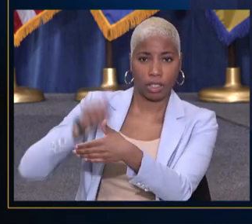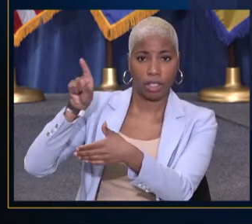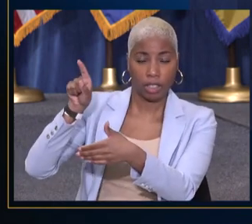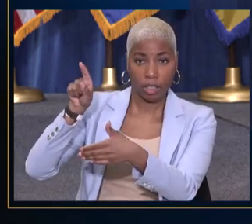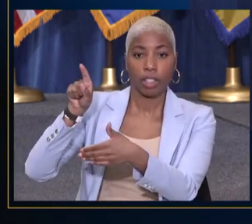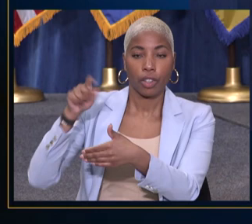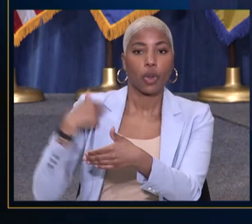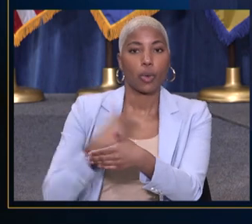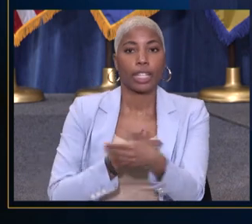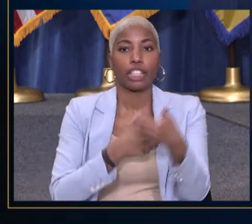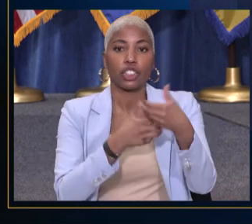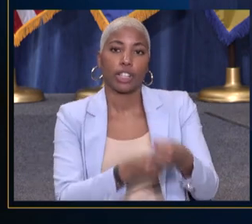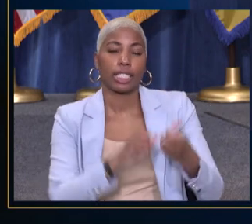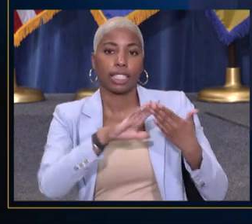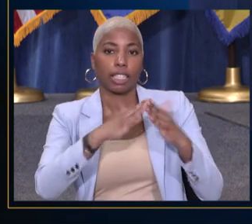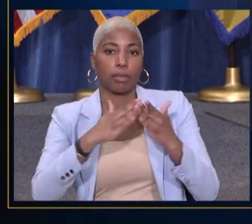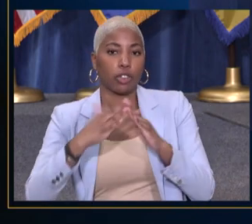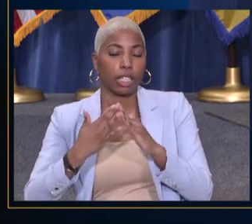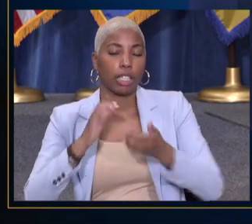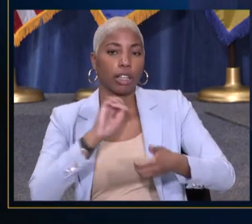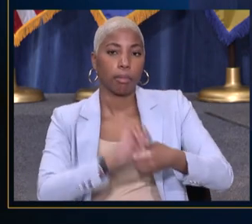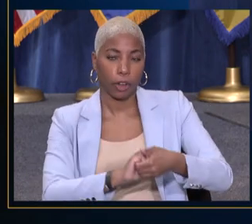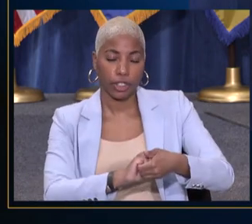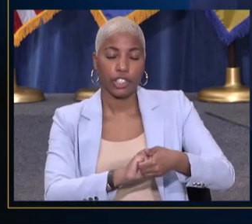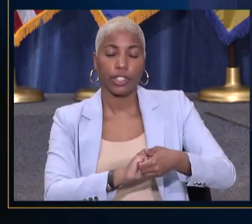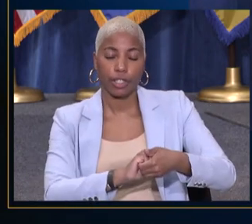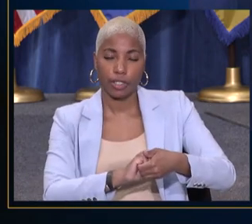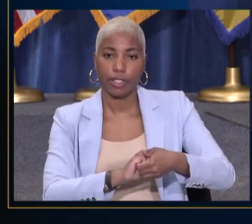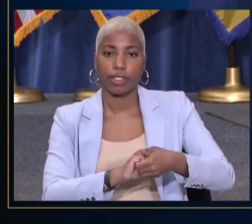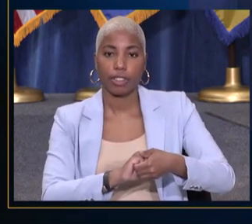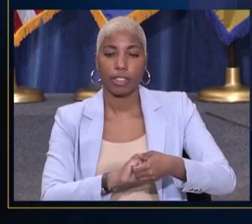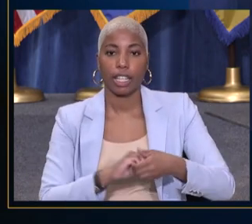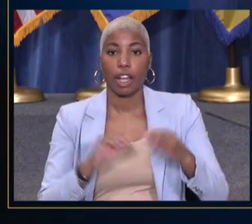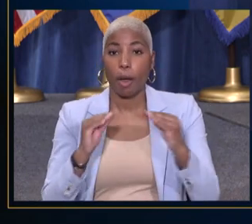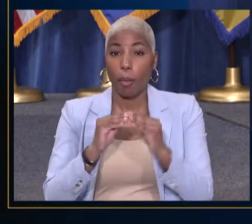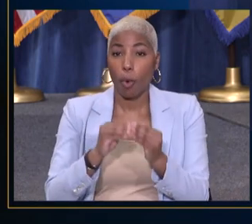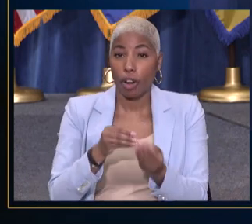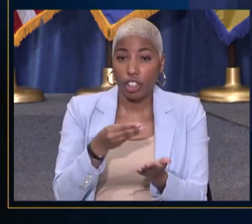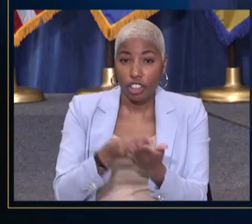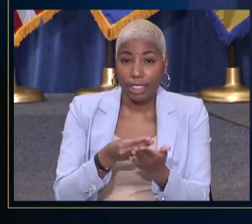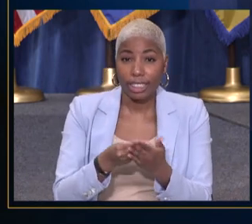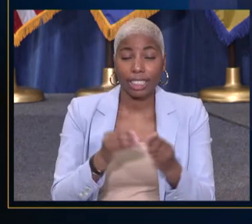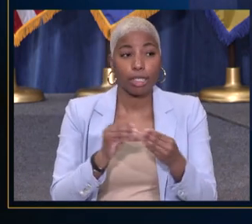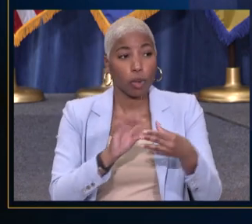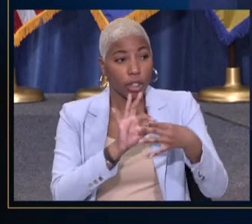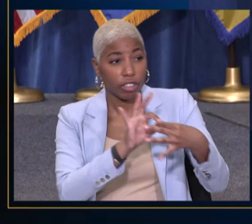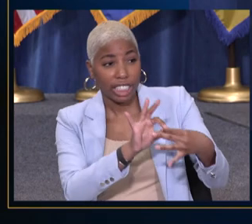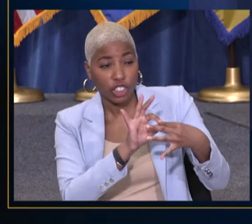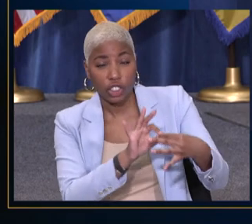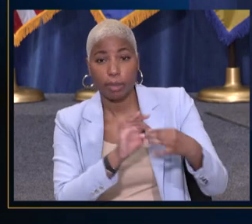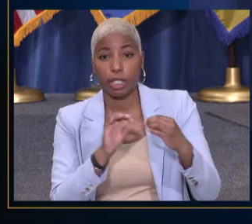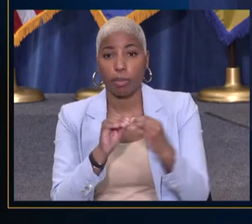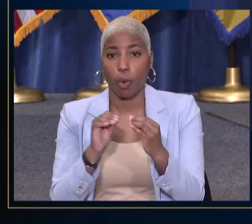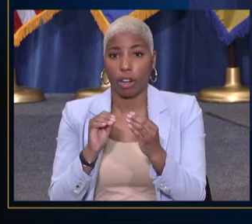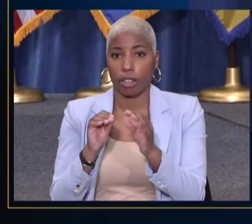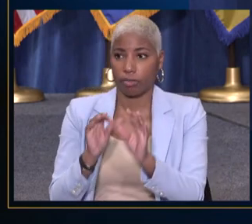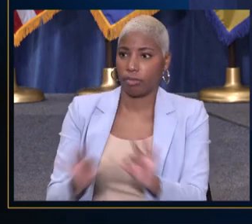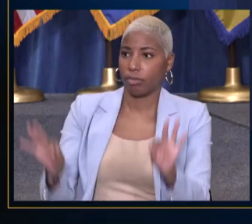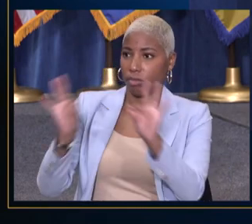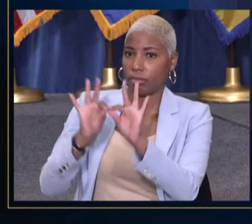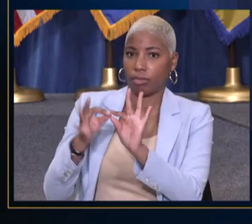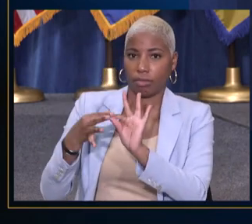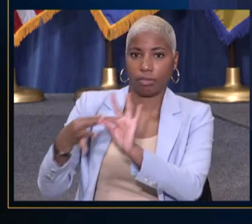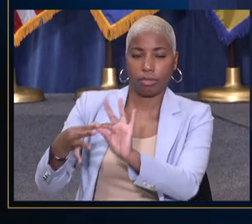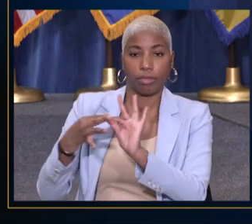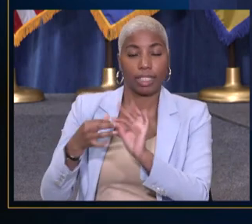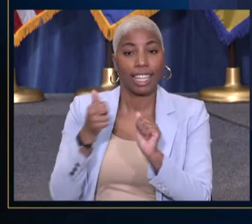trusted community partners that have more currency and relationships and validity sometimes than any politician